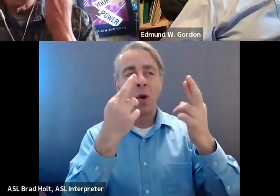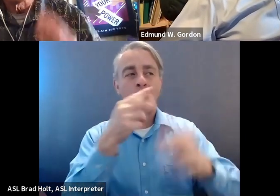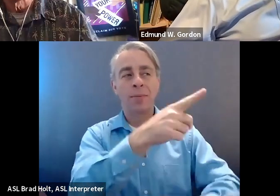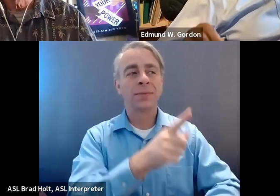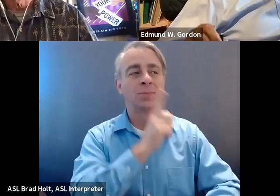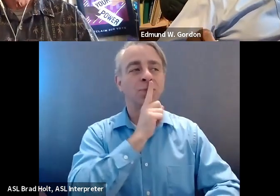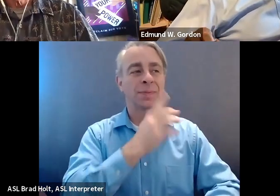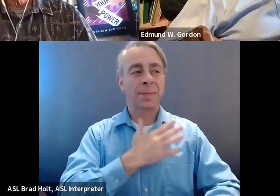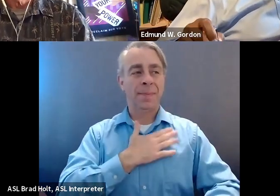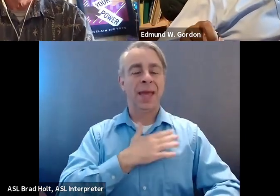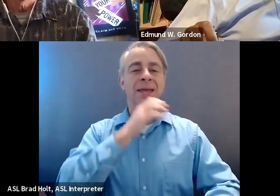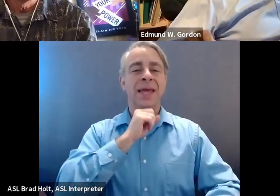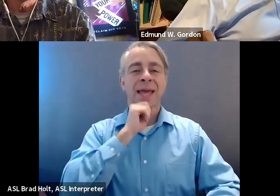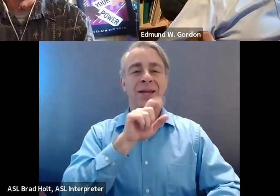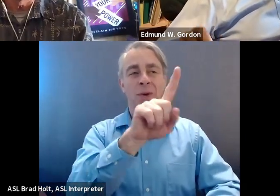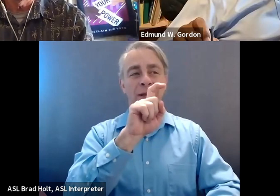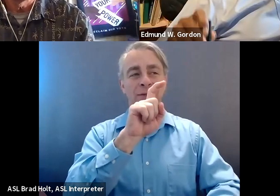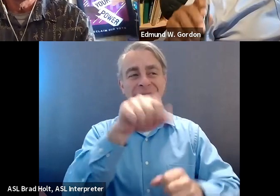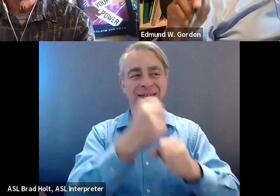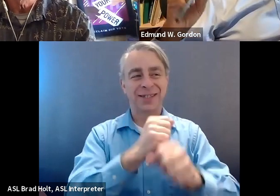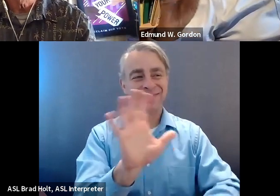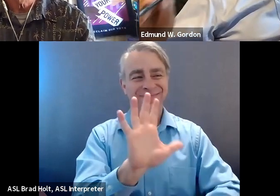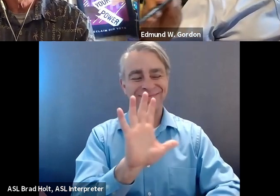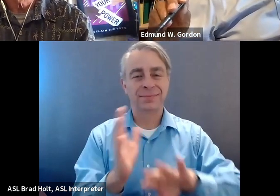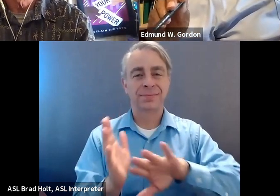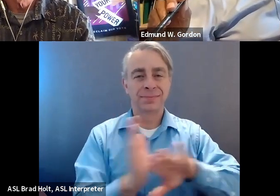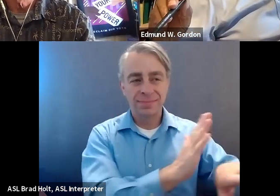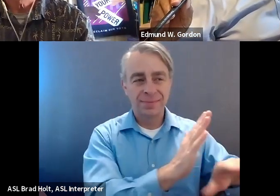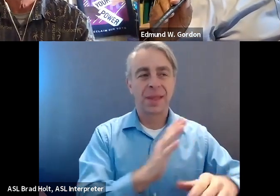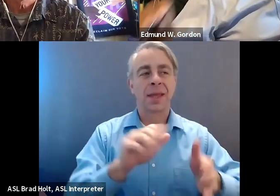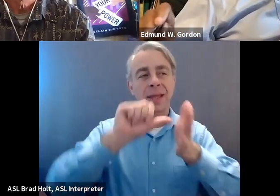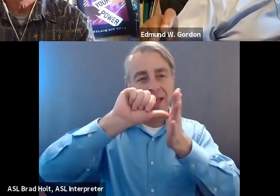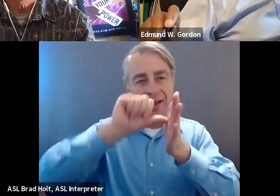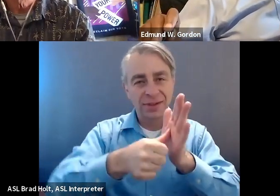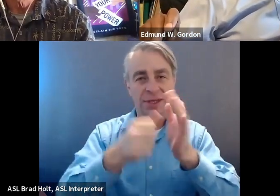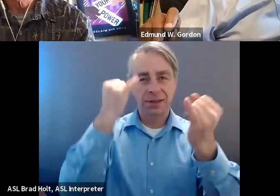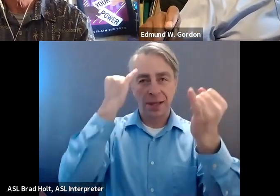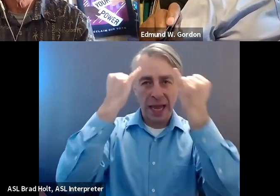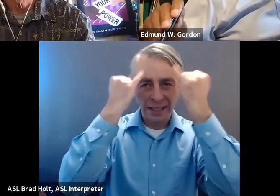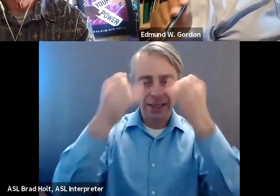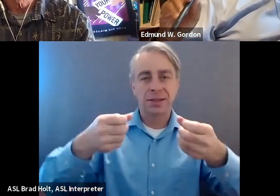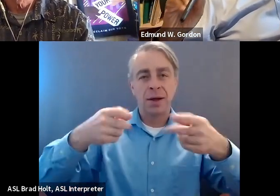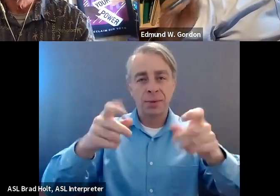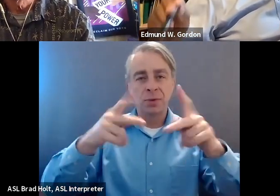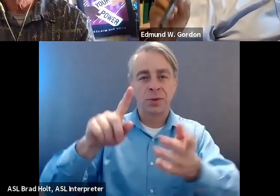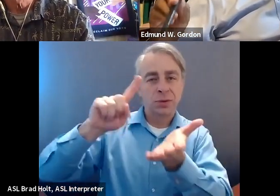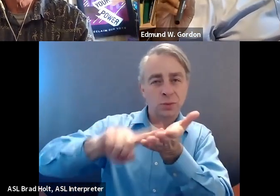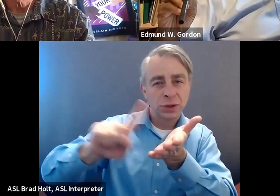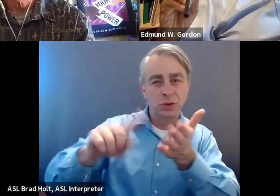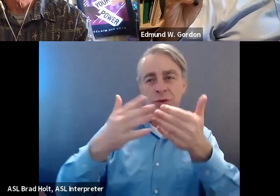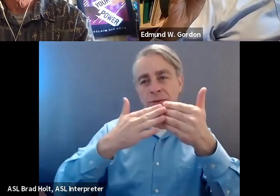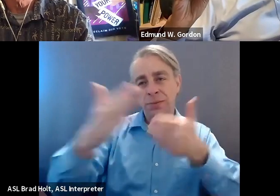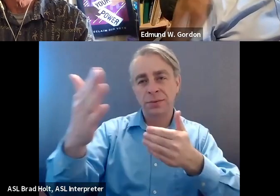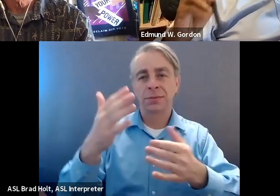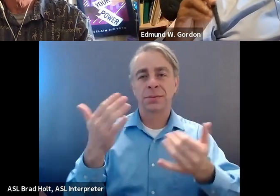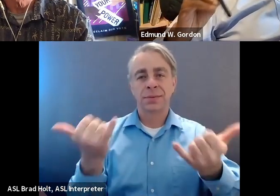years as for the ideas that it points to for future work. I think we've got